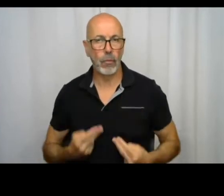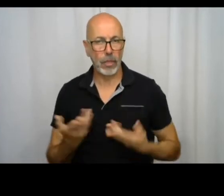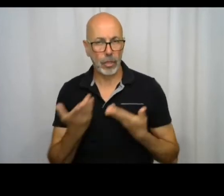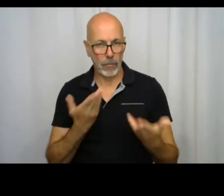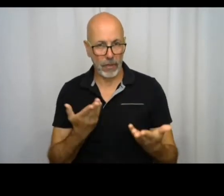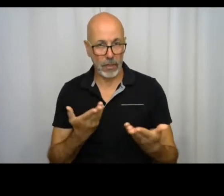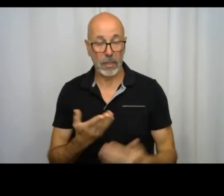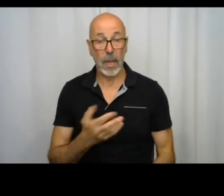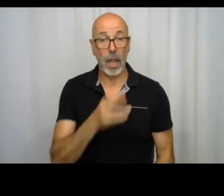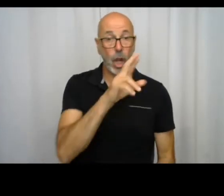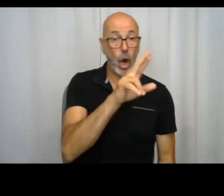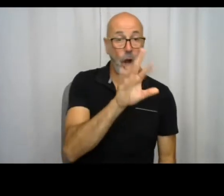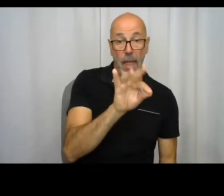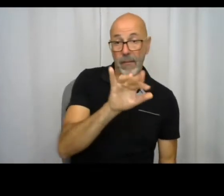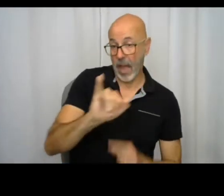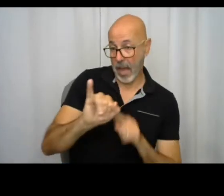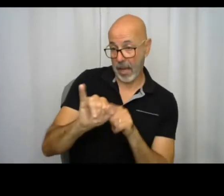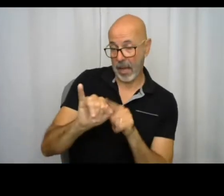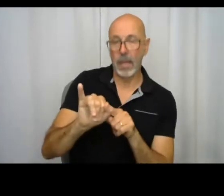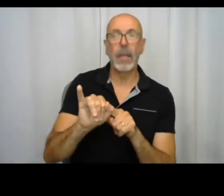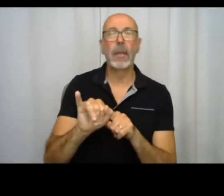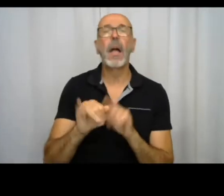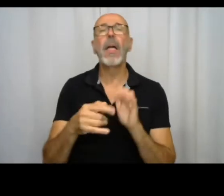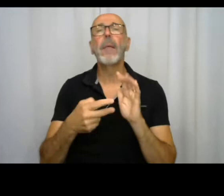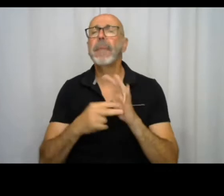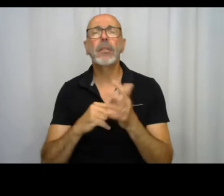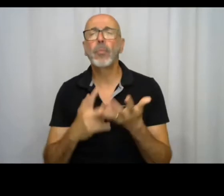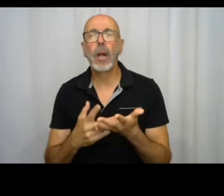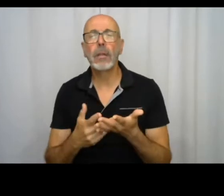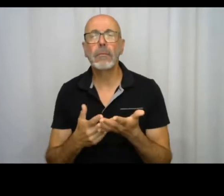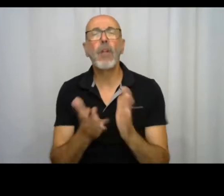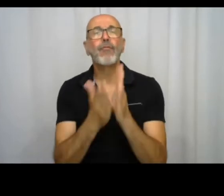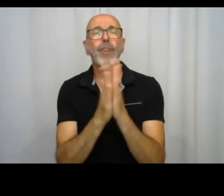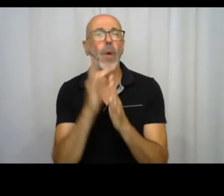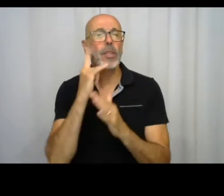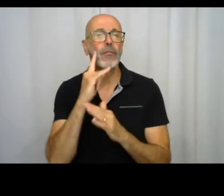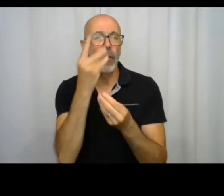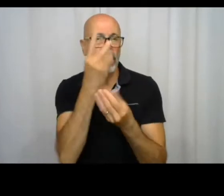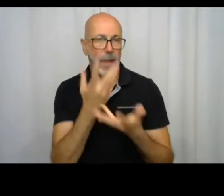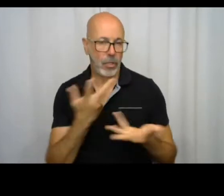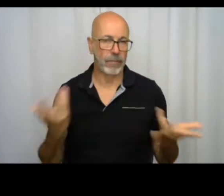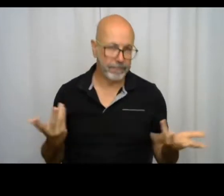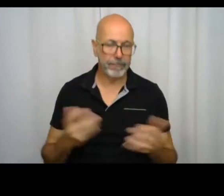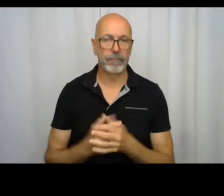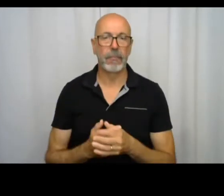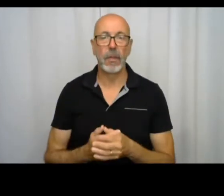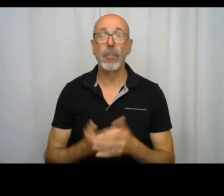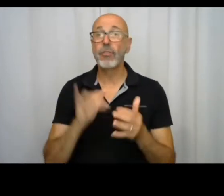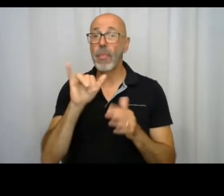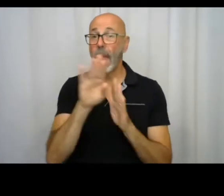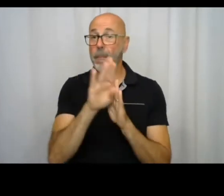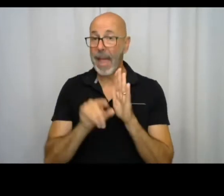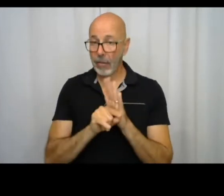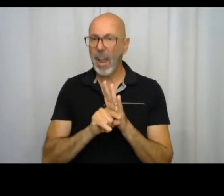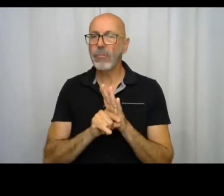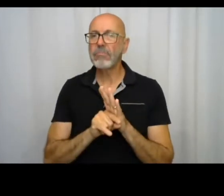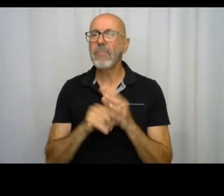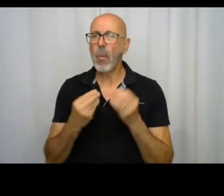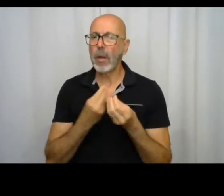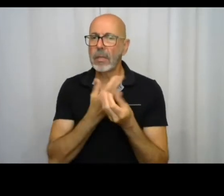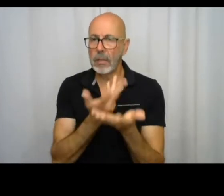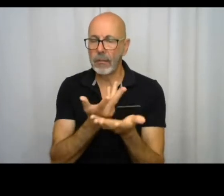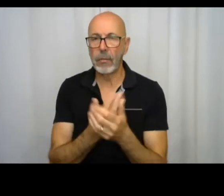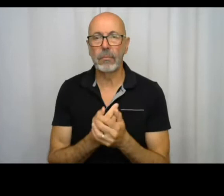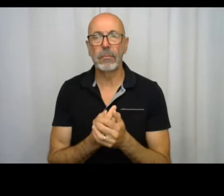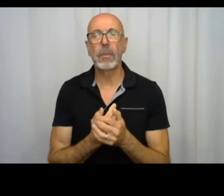as you see on the slides, is just a request for information. So I just wanted to give you that background as